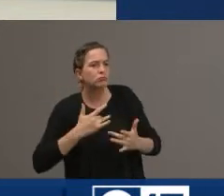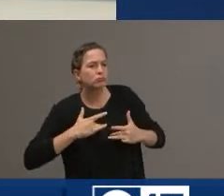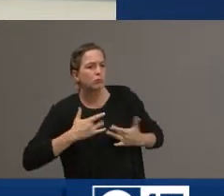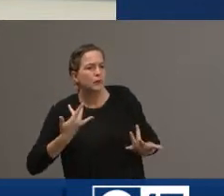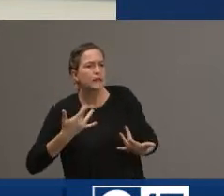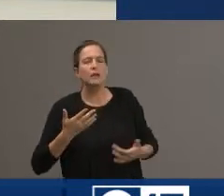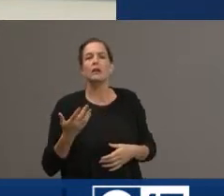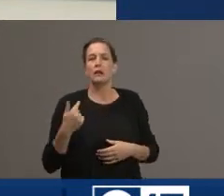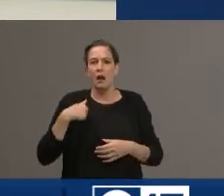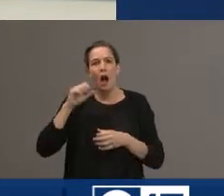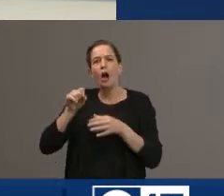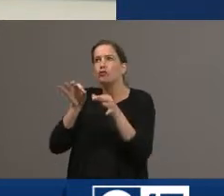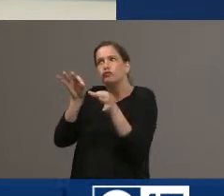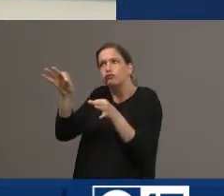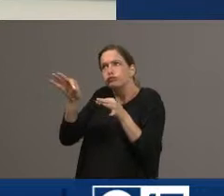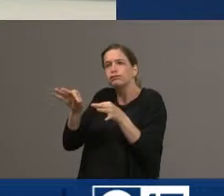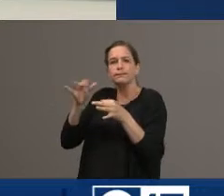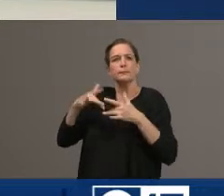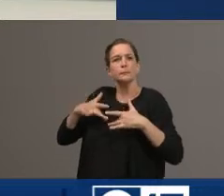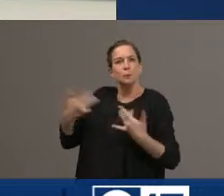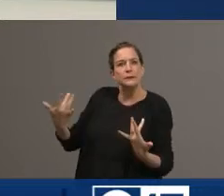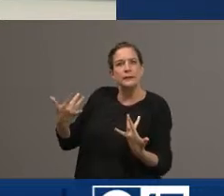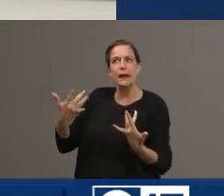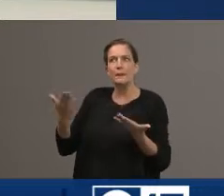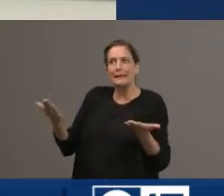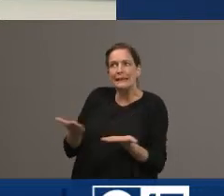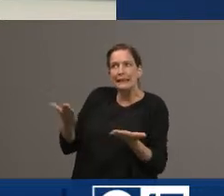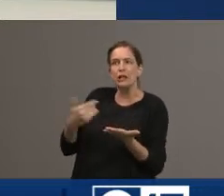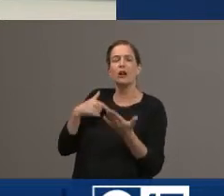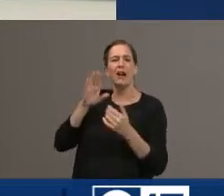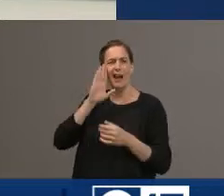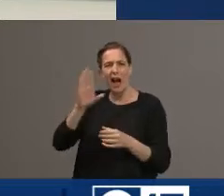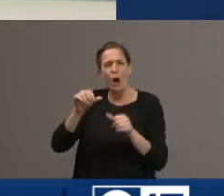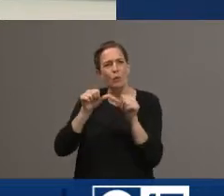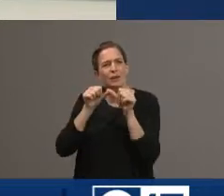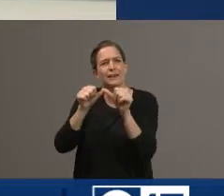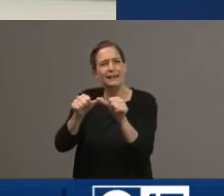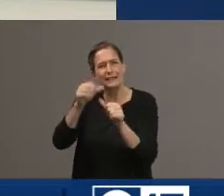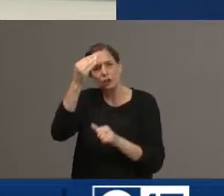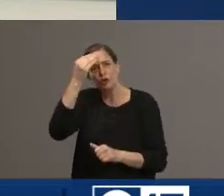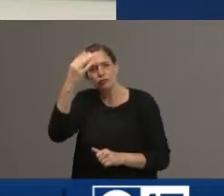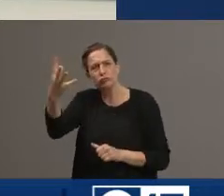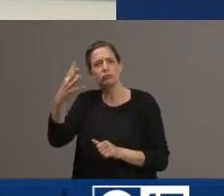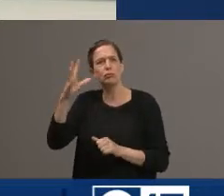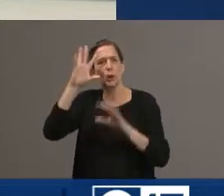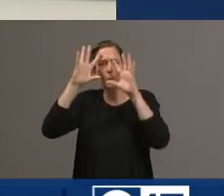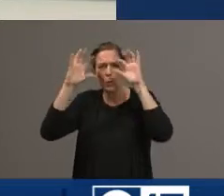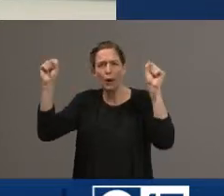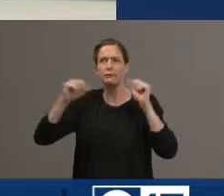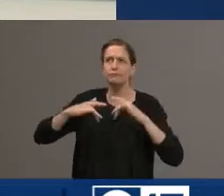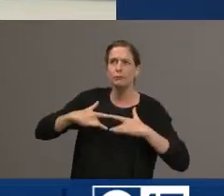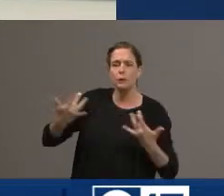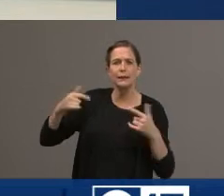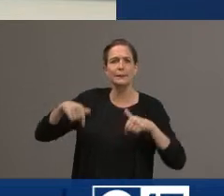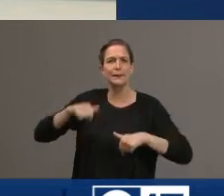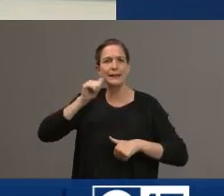Arizona right now and how we're dealing with it. And I'm going to continue to do that. That's my